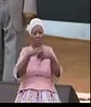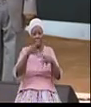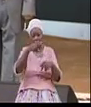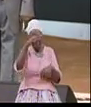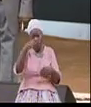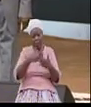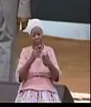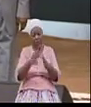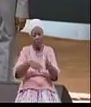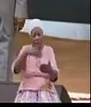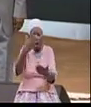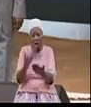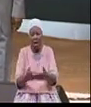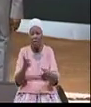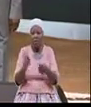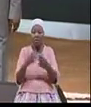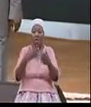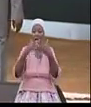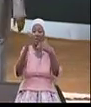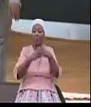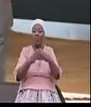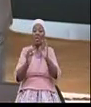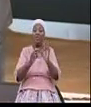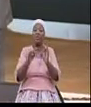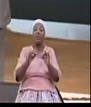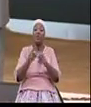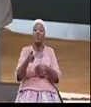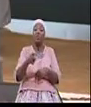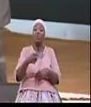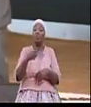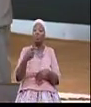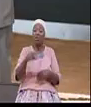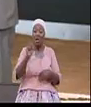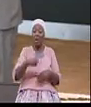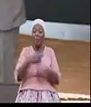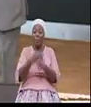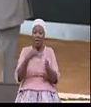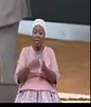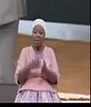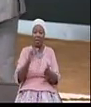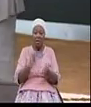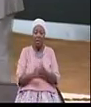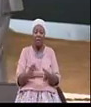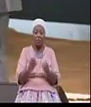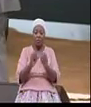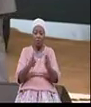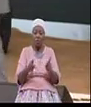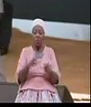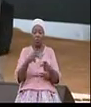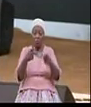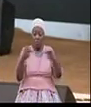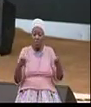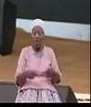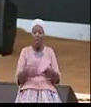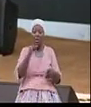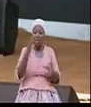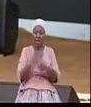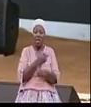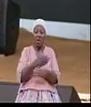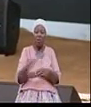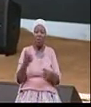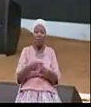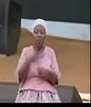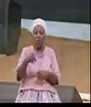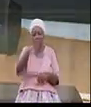the position, the privilege be taken away from you, because you honor your